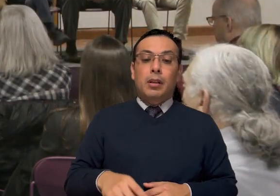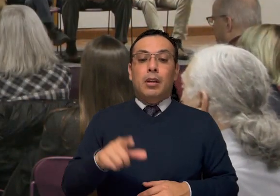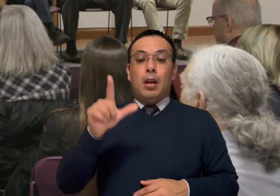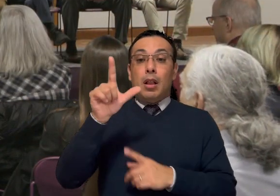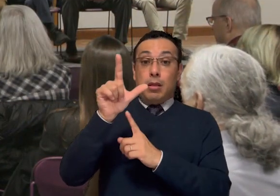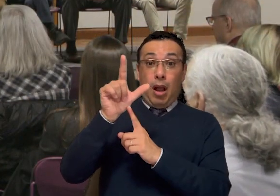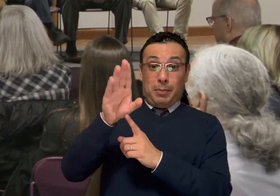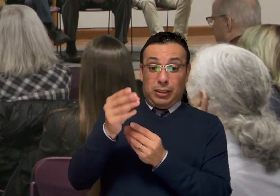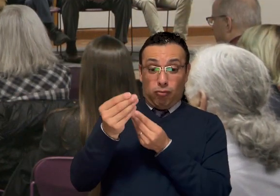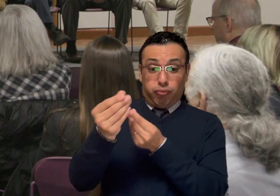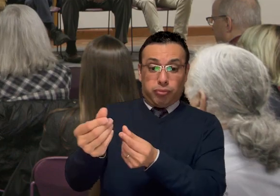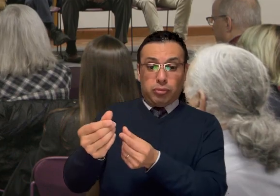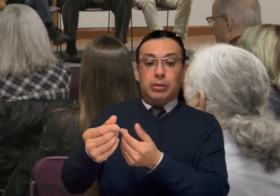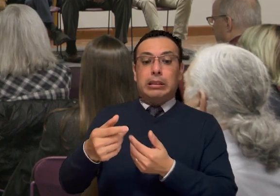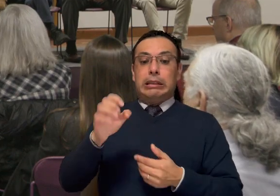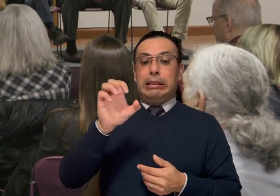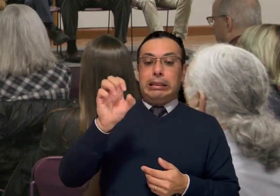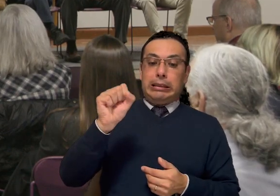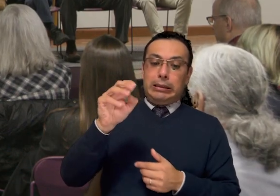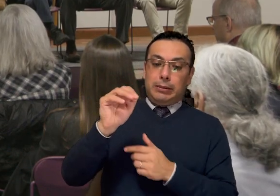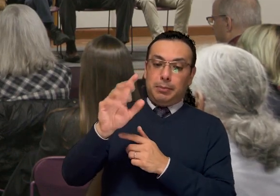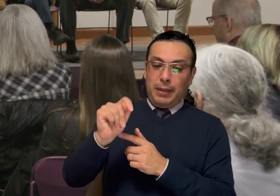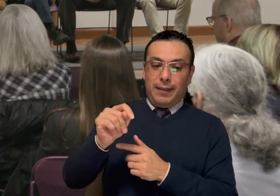package? Reasonable question.